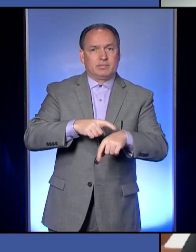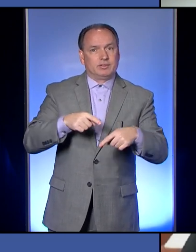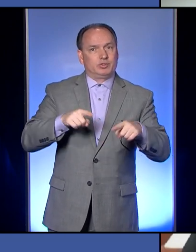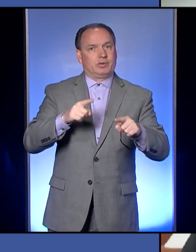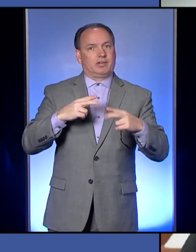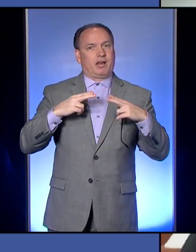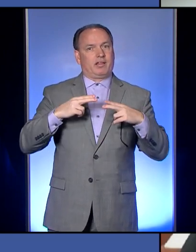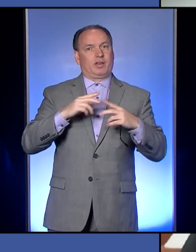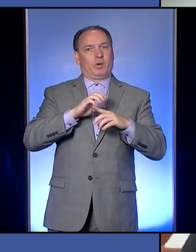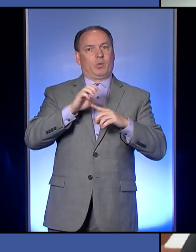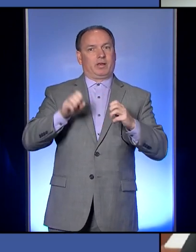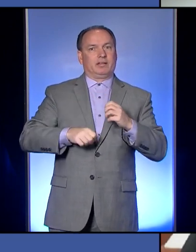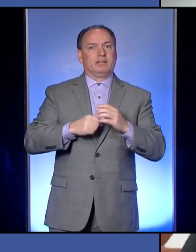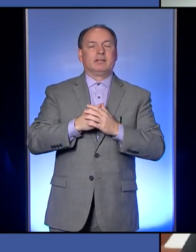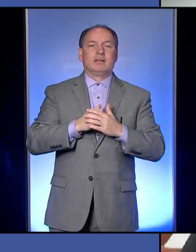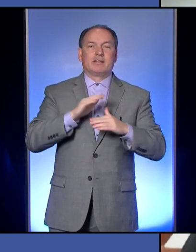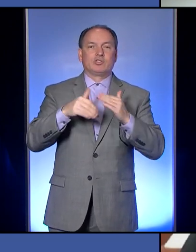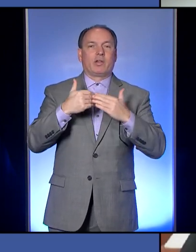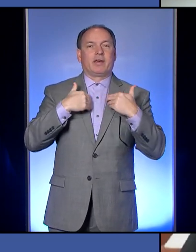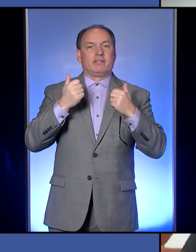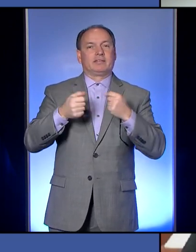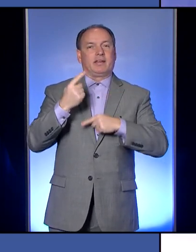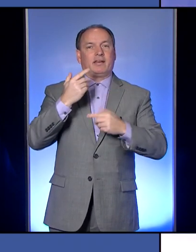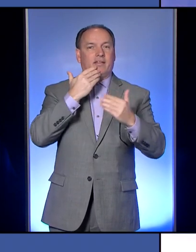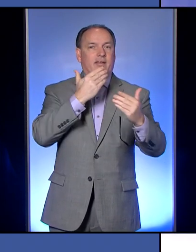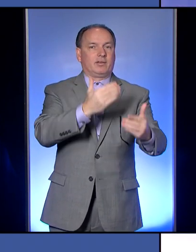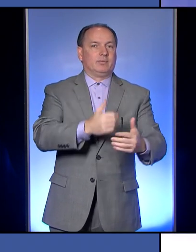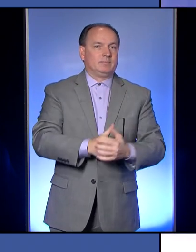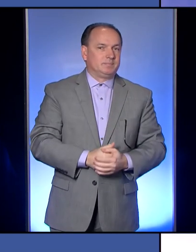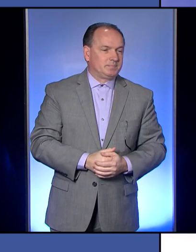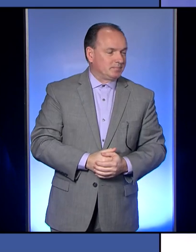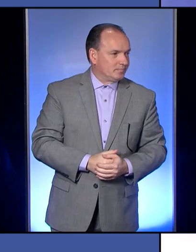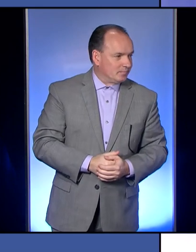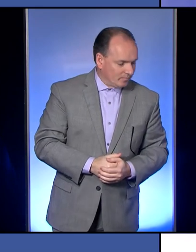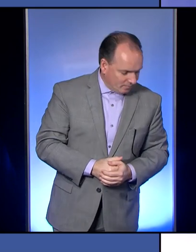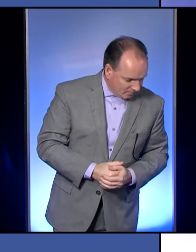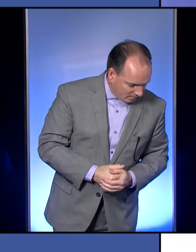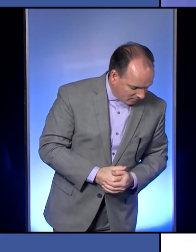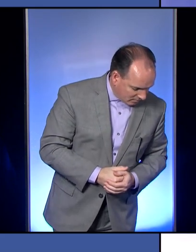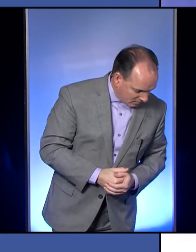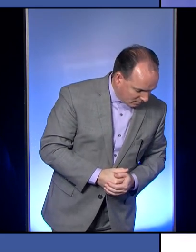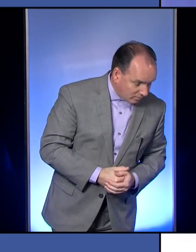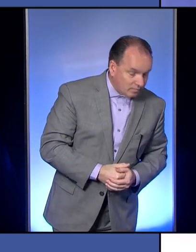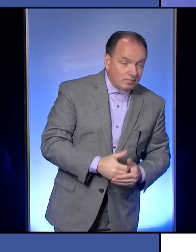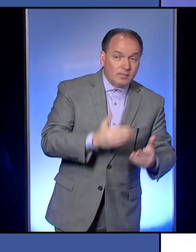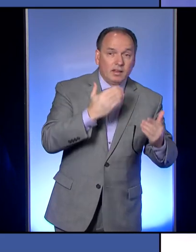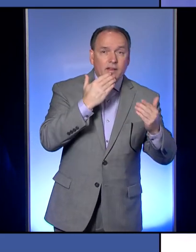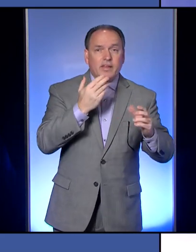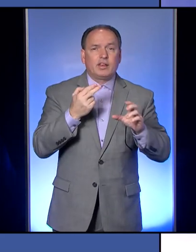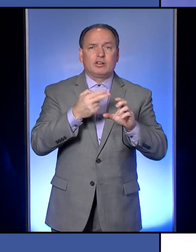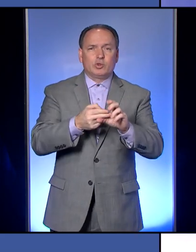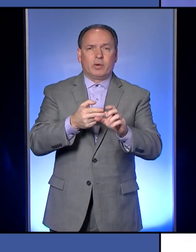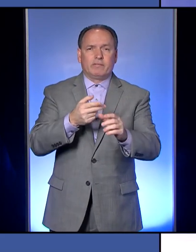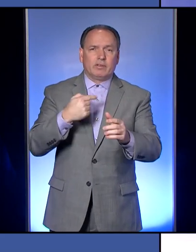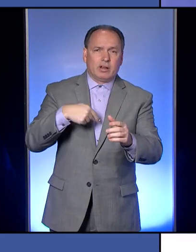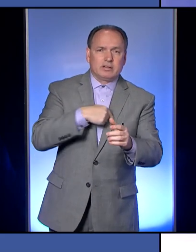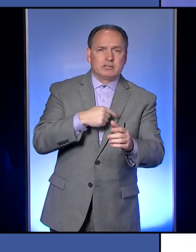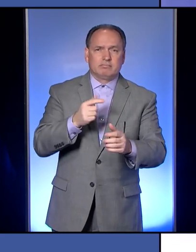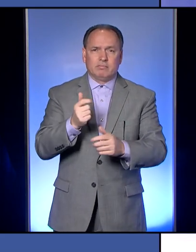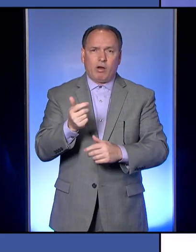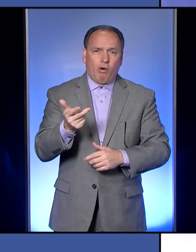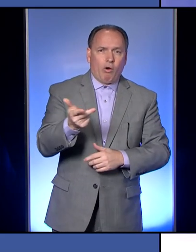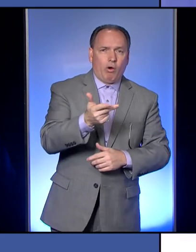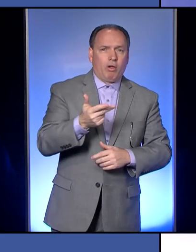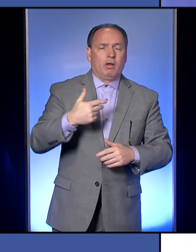weekend. And that's all I have today, Kathy. Thank you. Thank you so much for joining us, all of you. And you know,